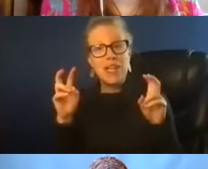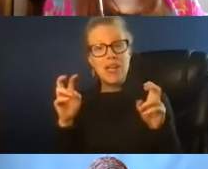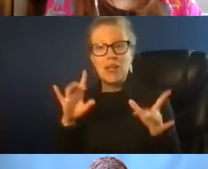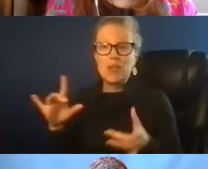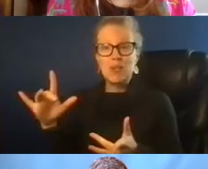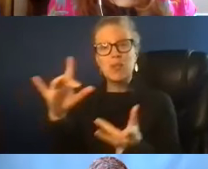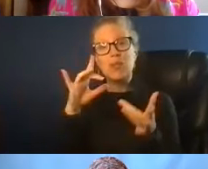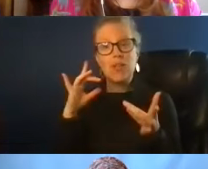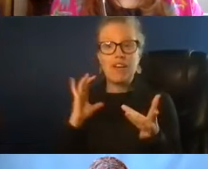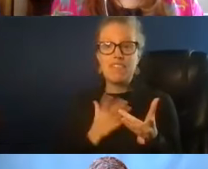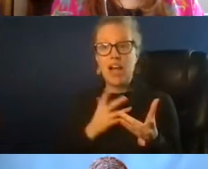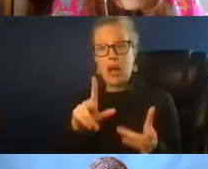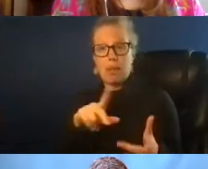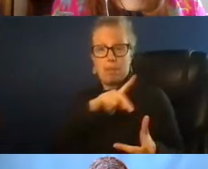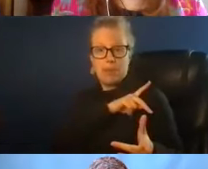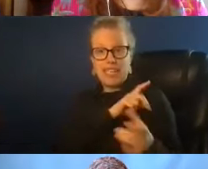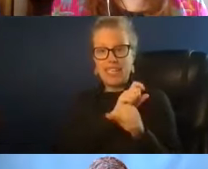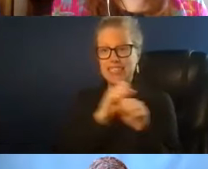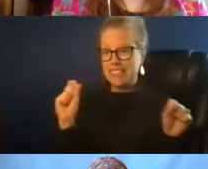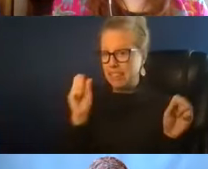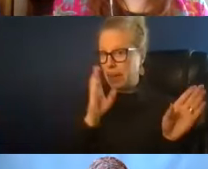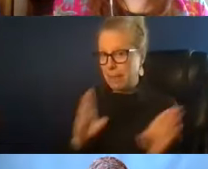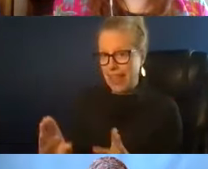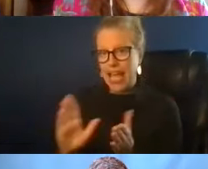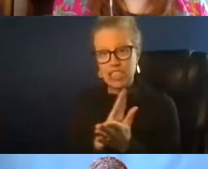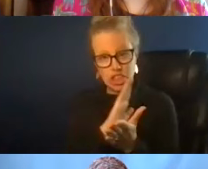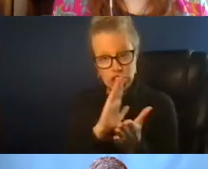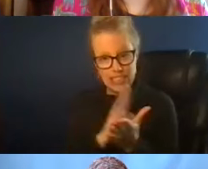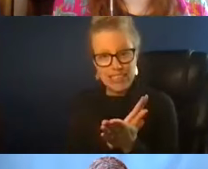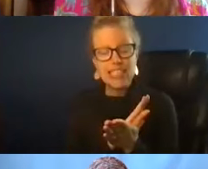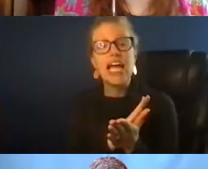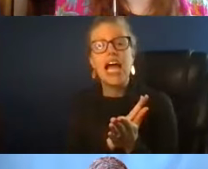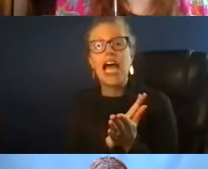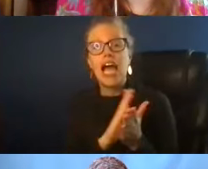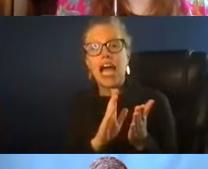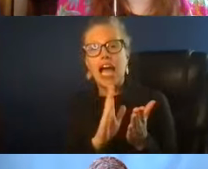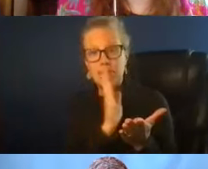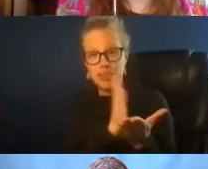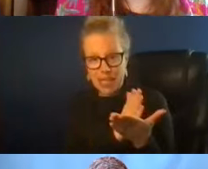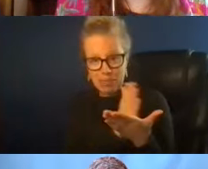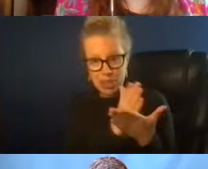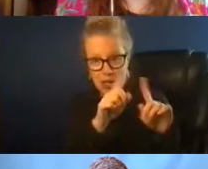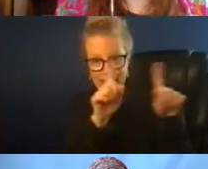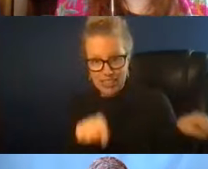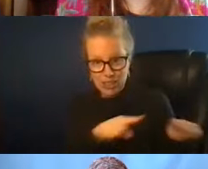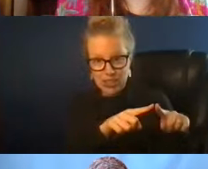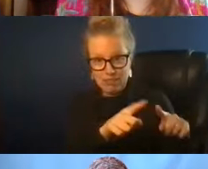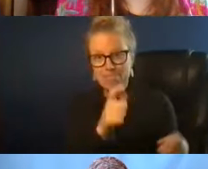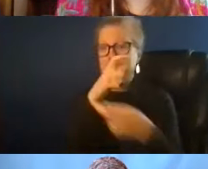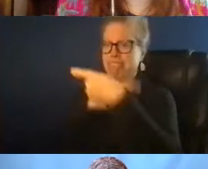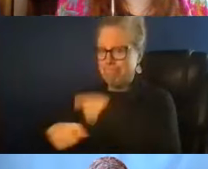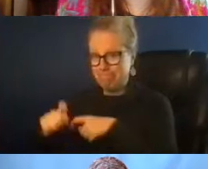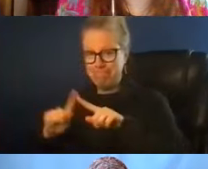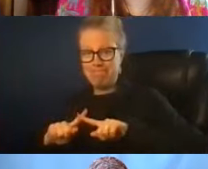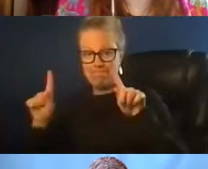our personalized safety planning worksheet. I am going to stop sharing this screen and share another